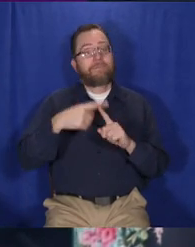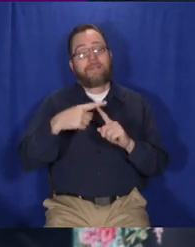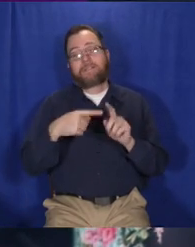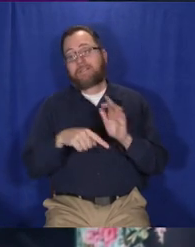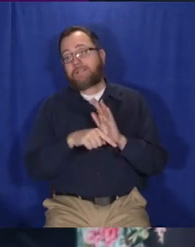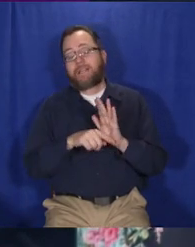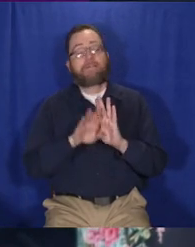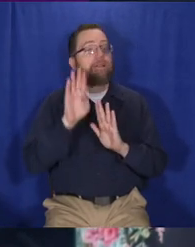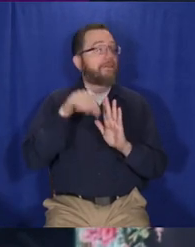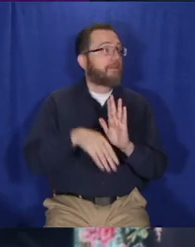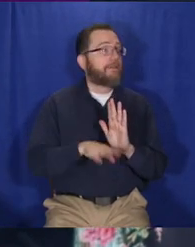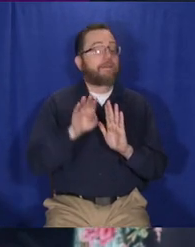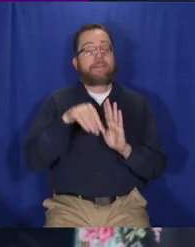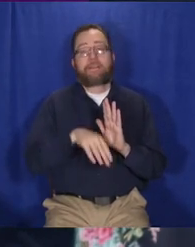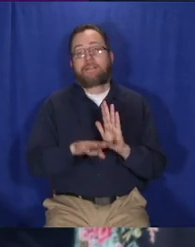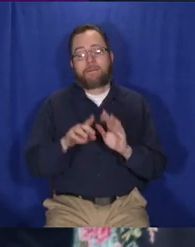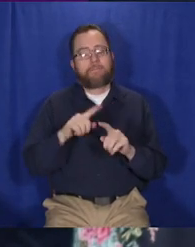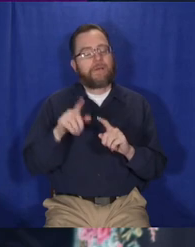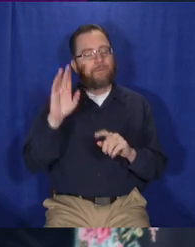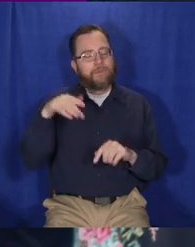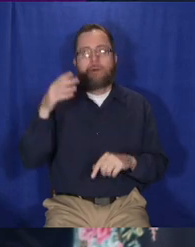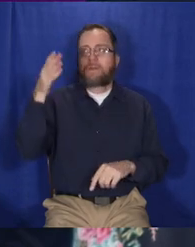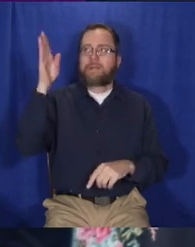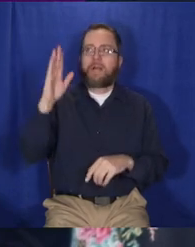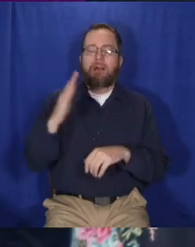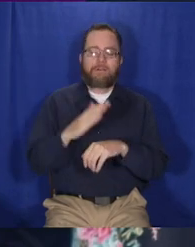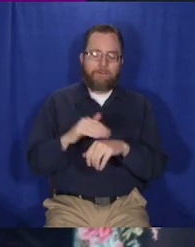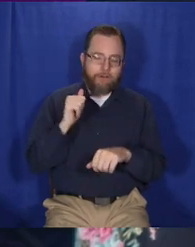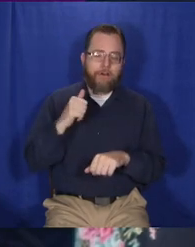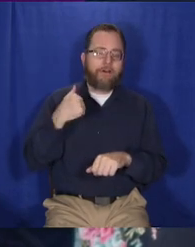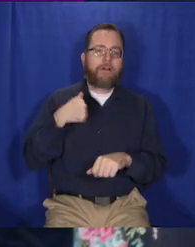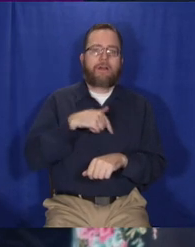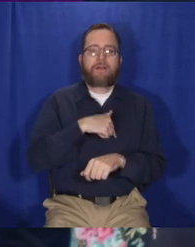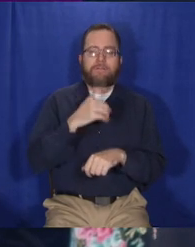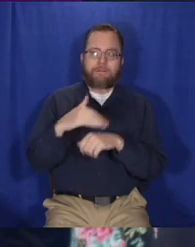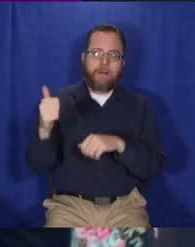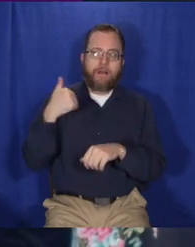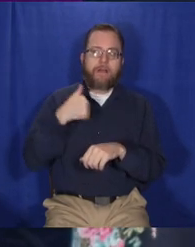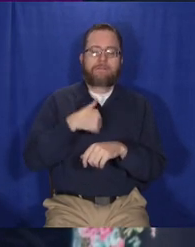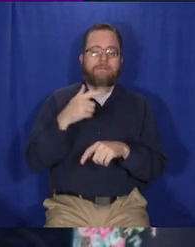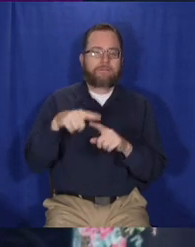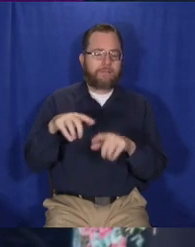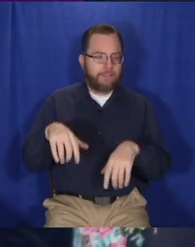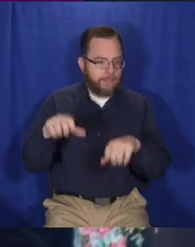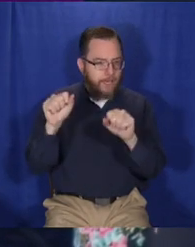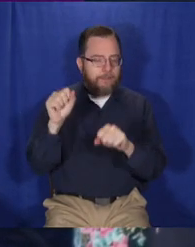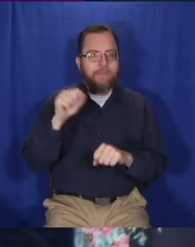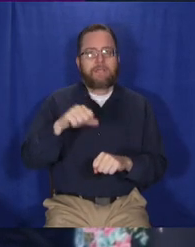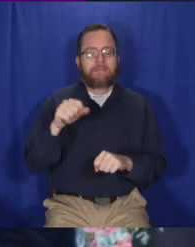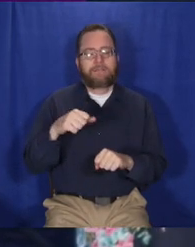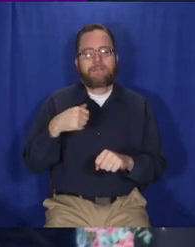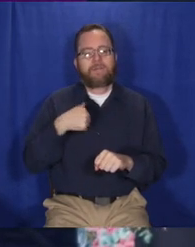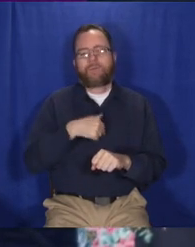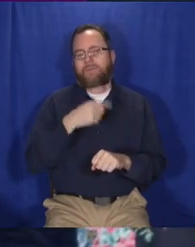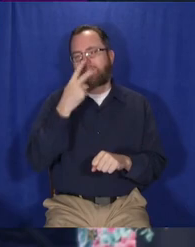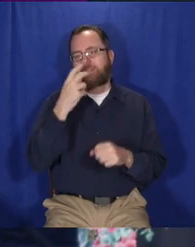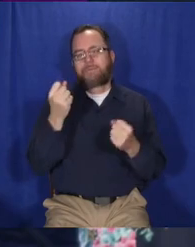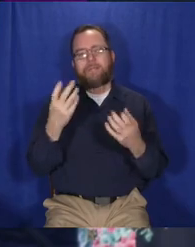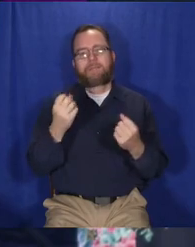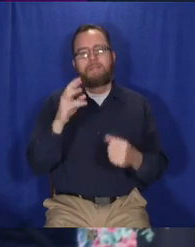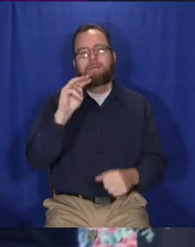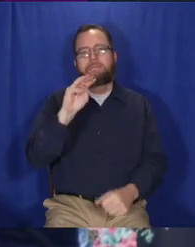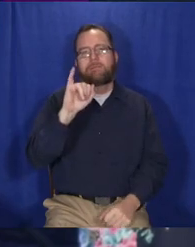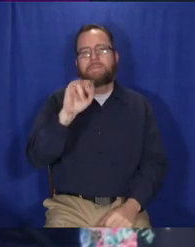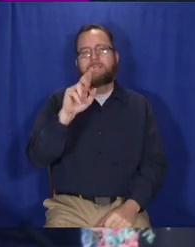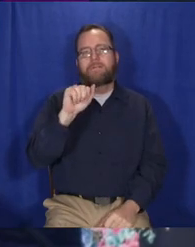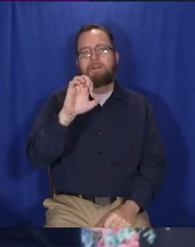God had called us to do it. And we knew just from walking the process and seeing all the miracles that he made